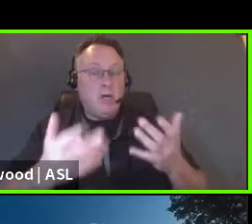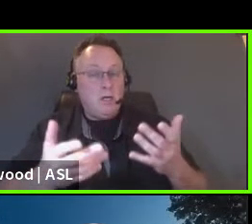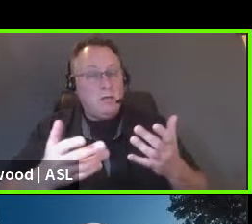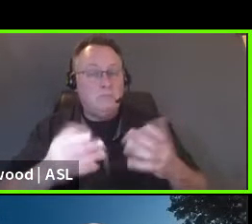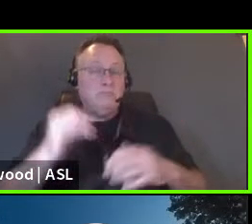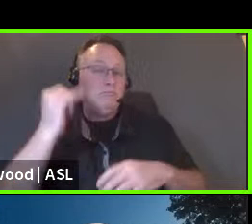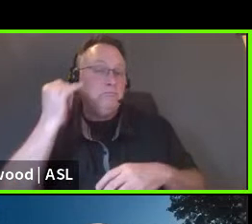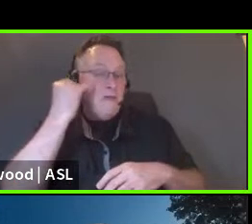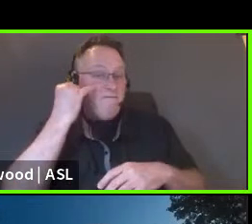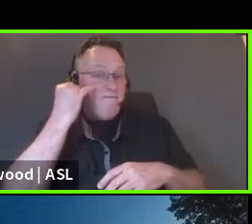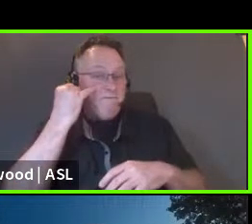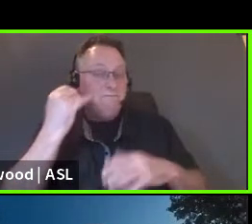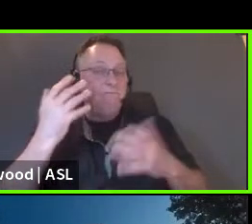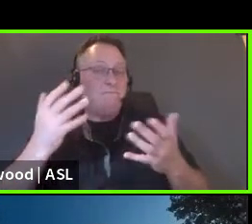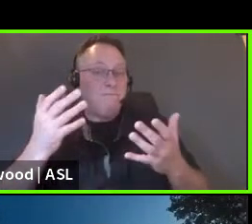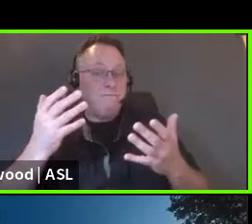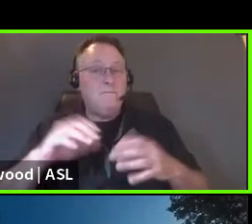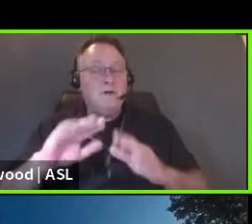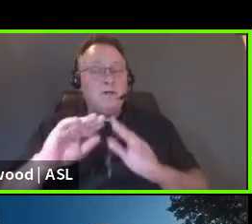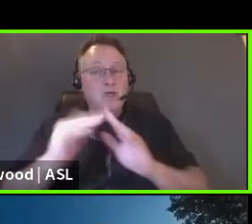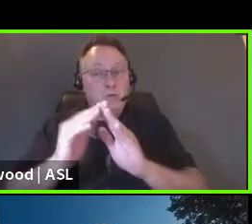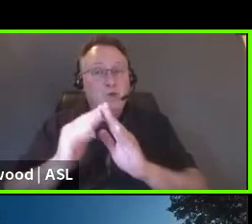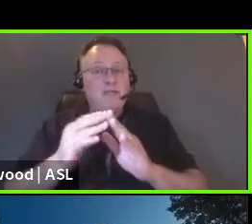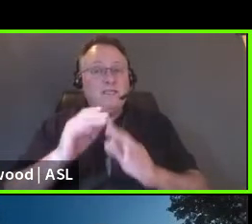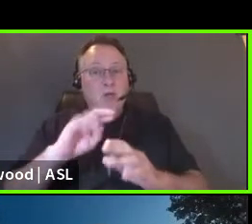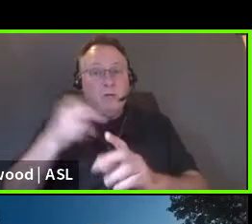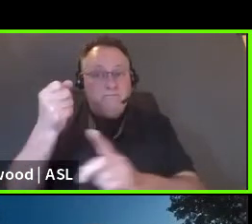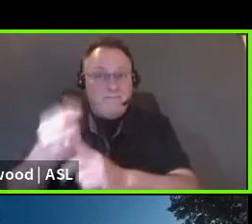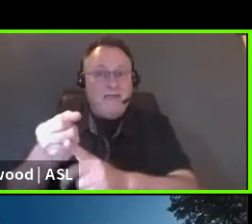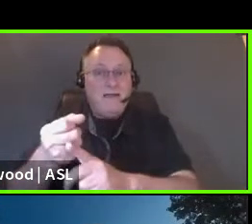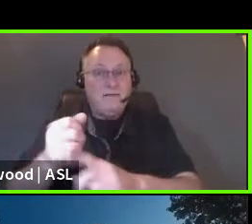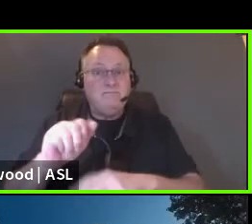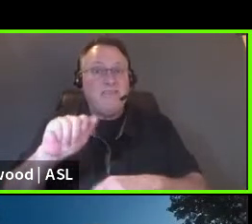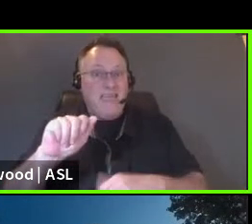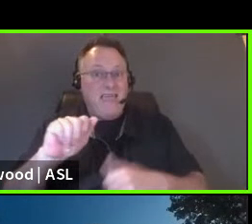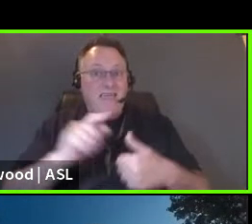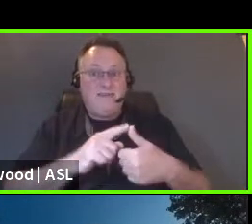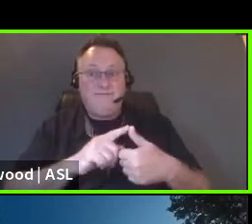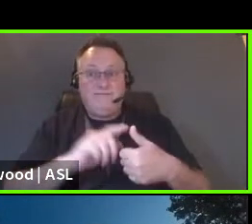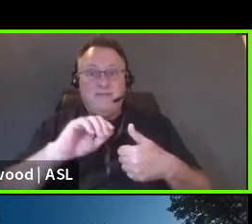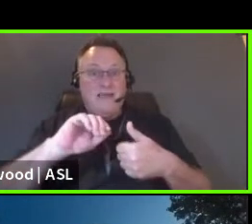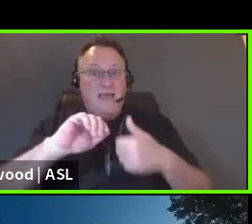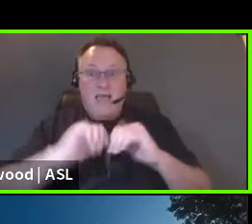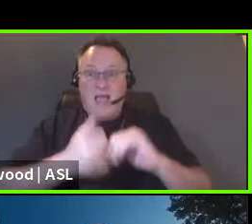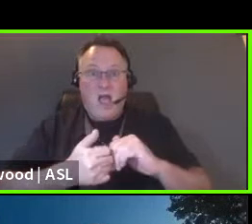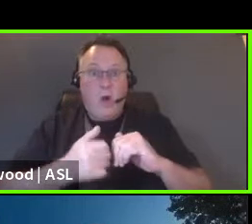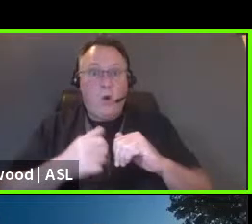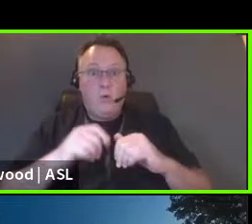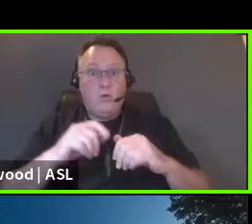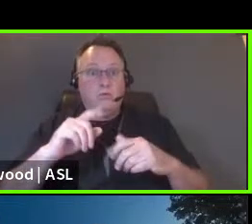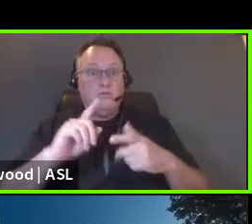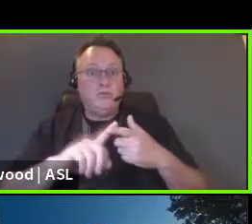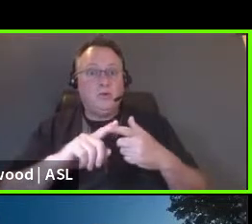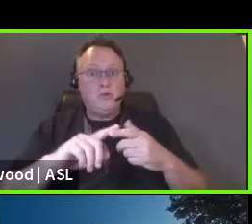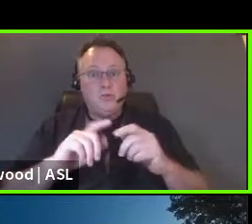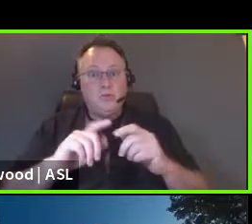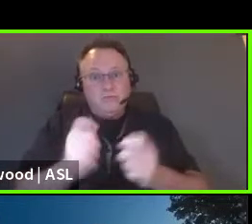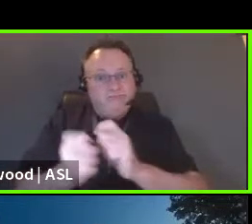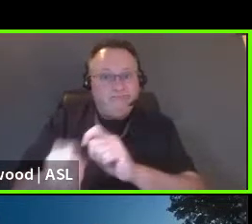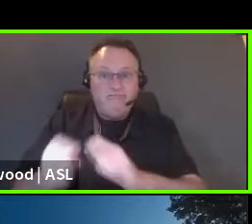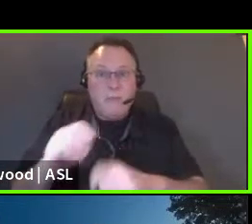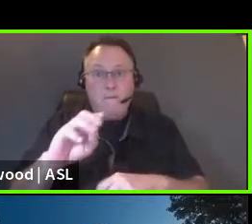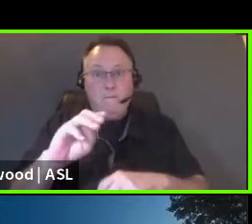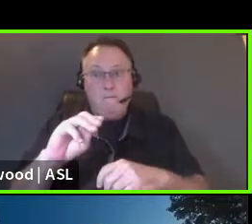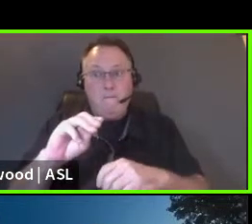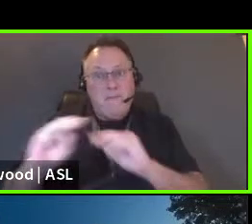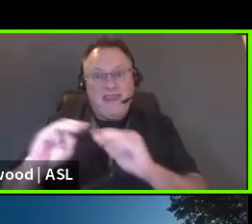if communities are impacted, how do you mitigate that impact? But beyond that, and the whole purpose of a lot of our equity framework